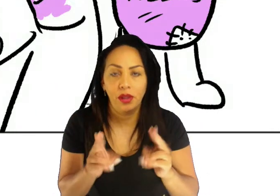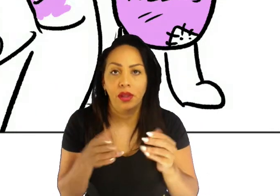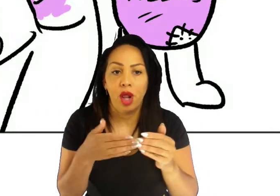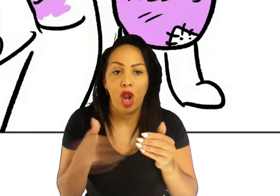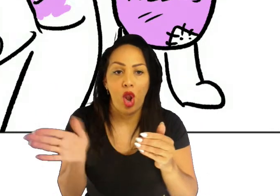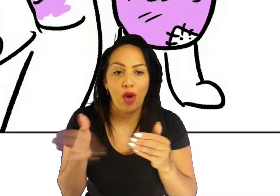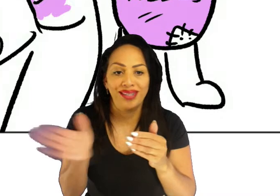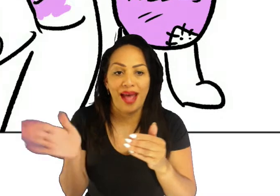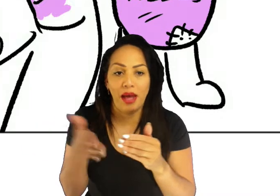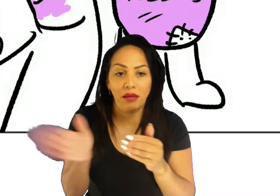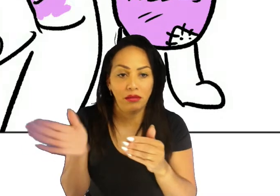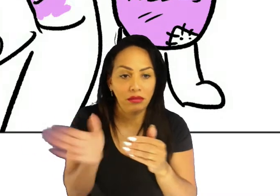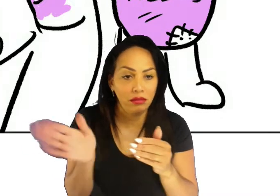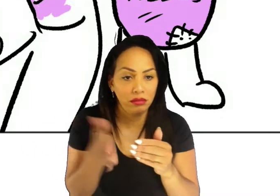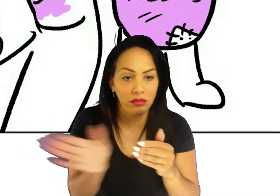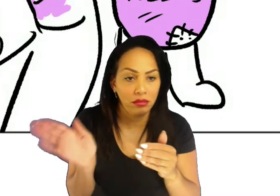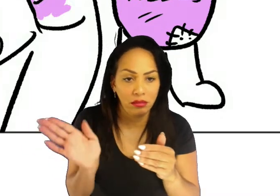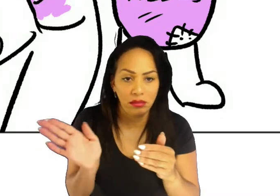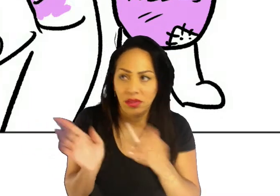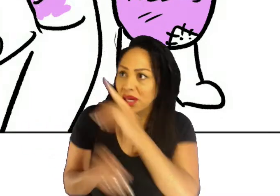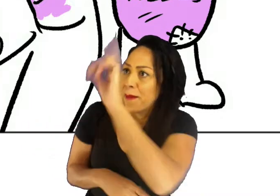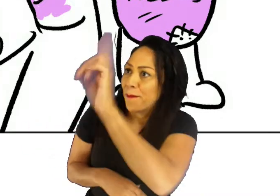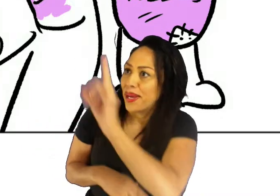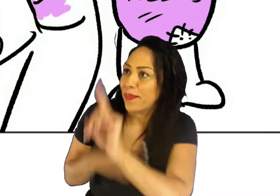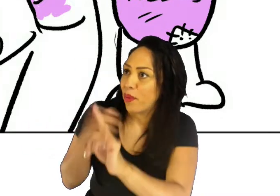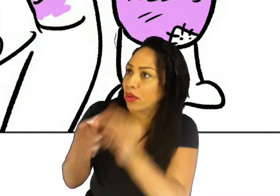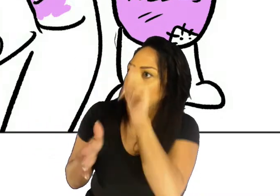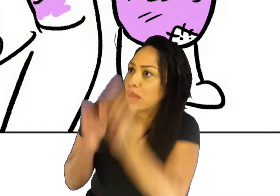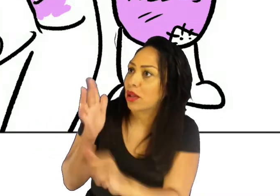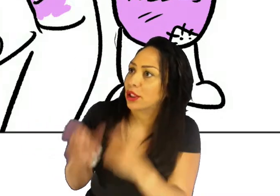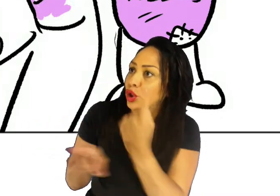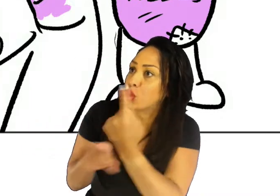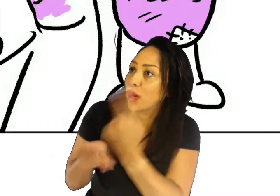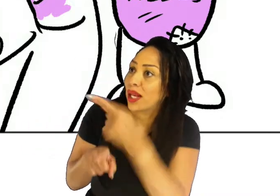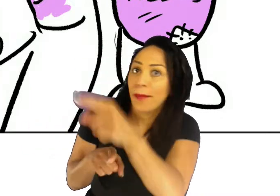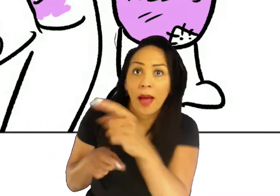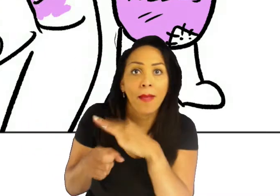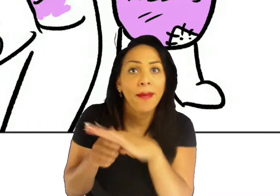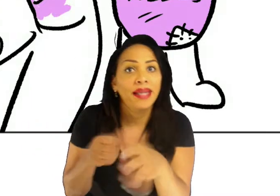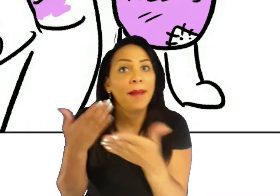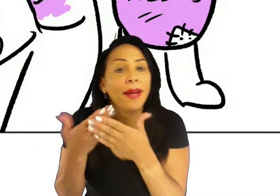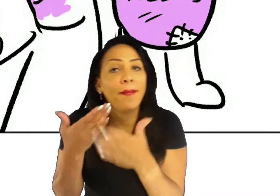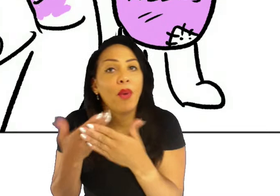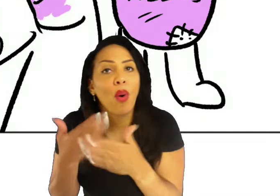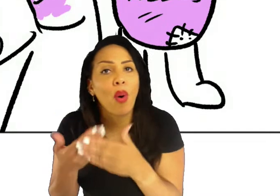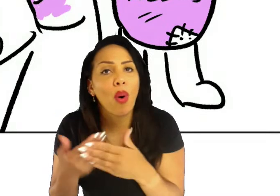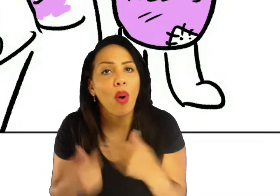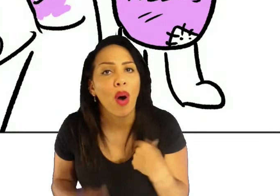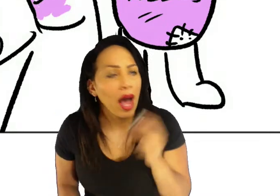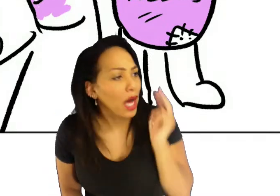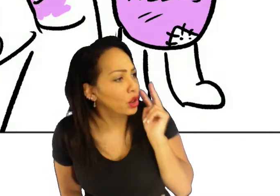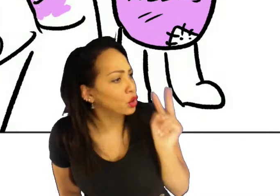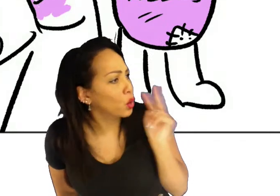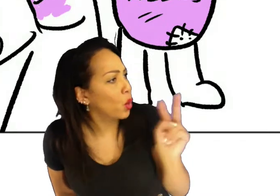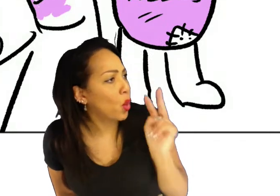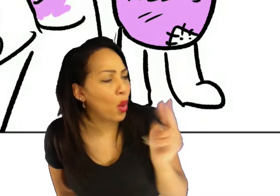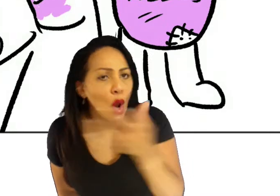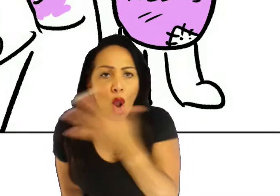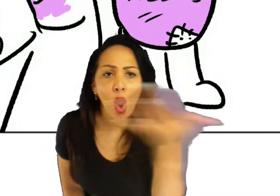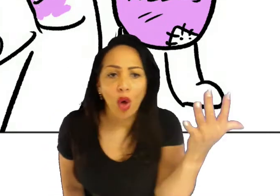people believing that the pandemic needed to be talked about, I started seeing the people around me struggle.